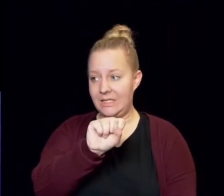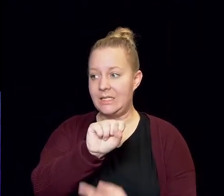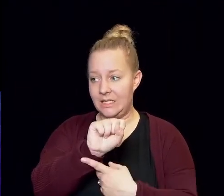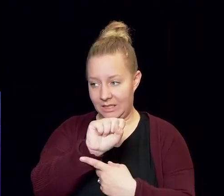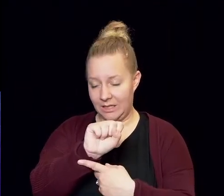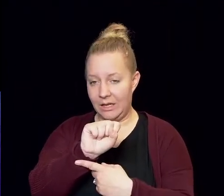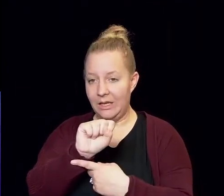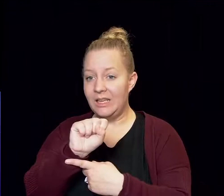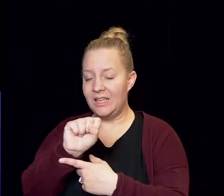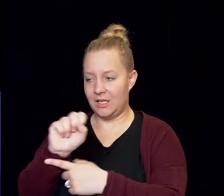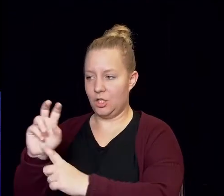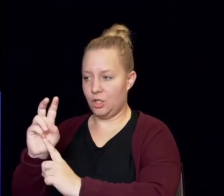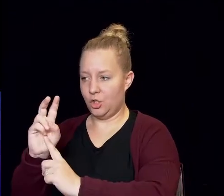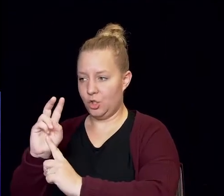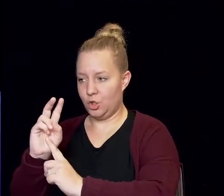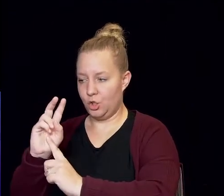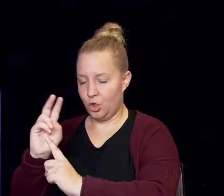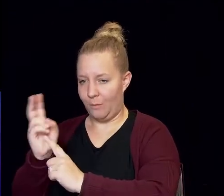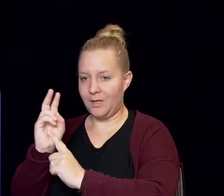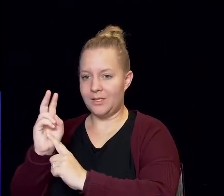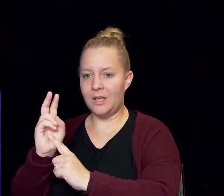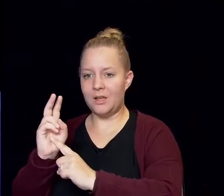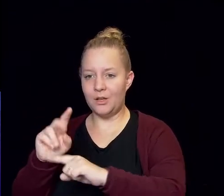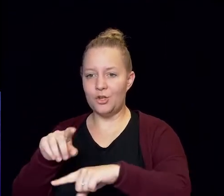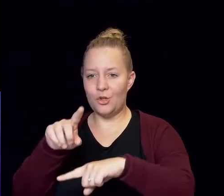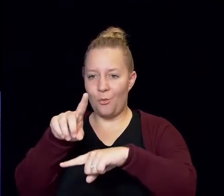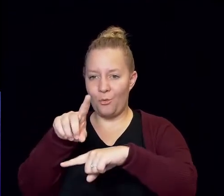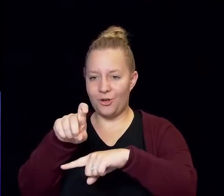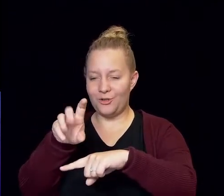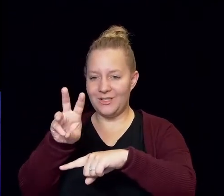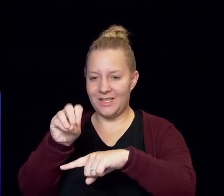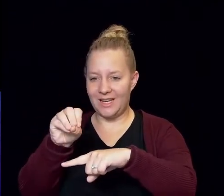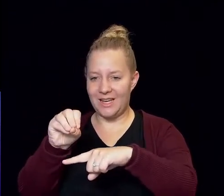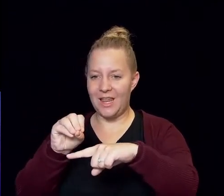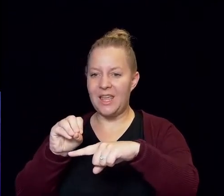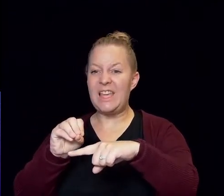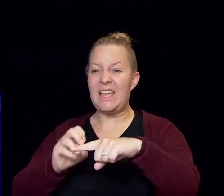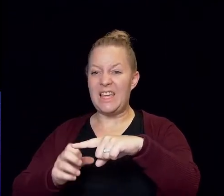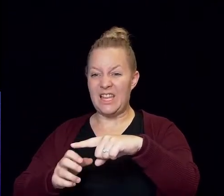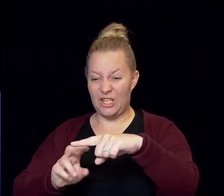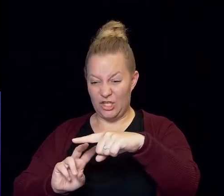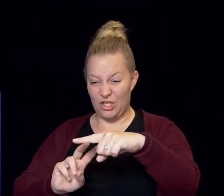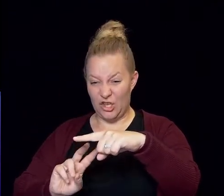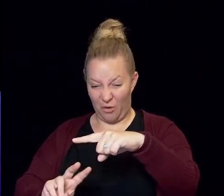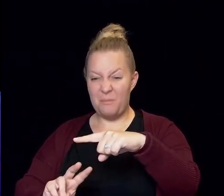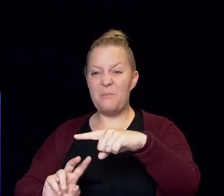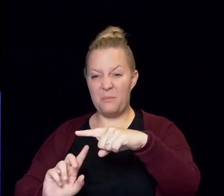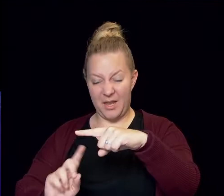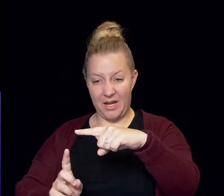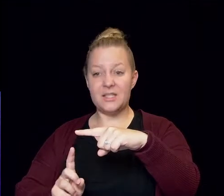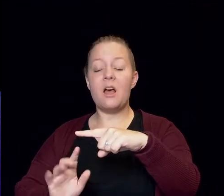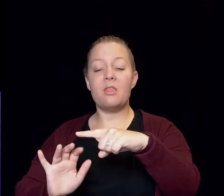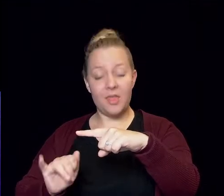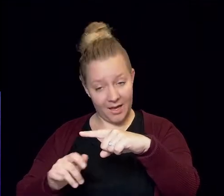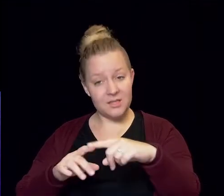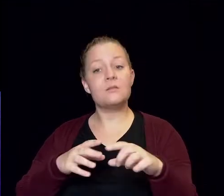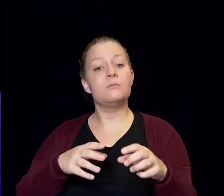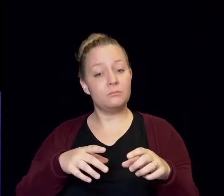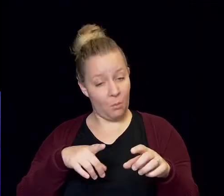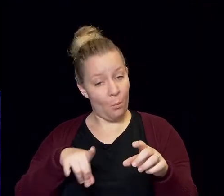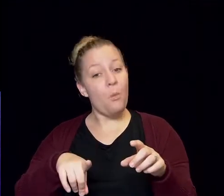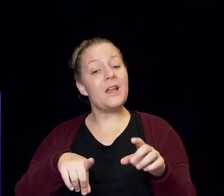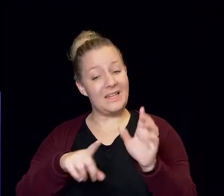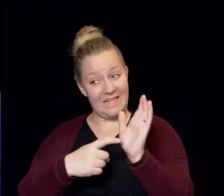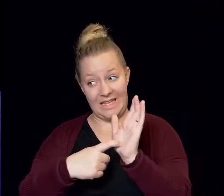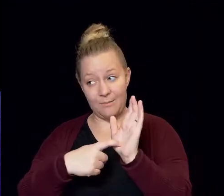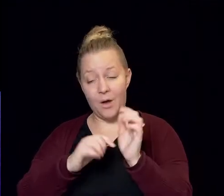in 2 minutes, so per 2 minutes. So this is actually one way that we can write a ratio. Another way that we can write a ratio is